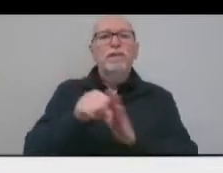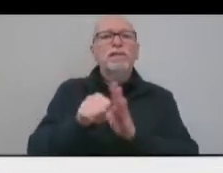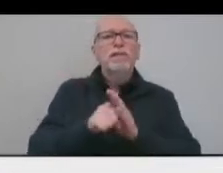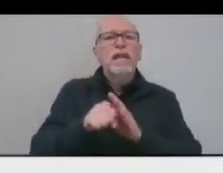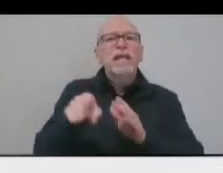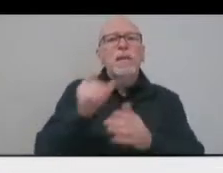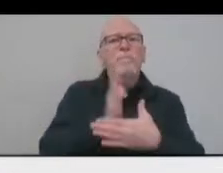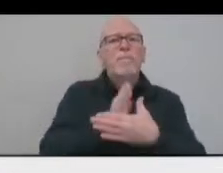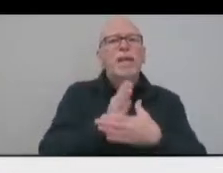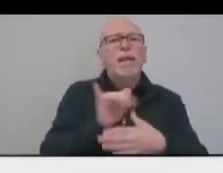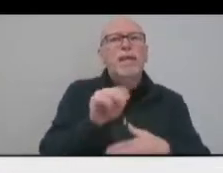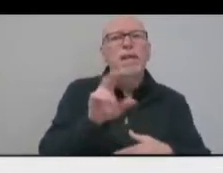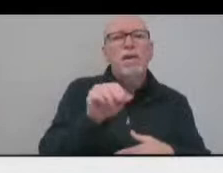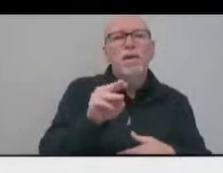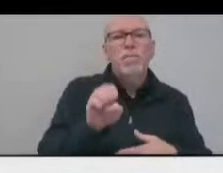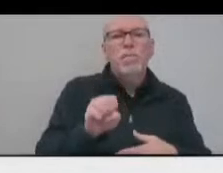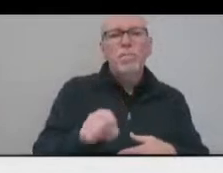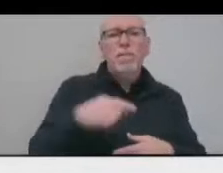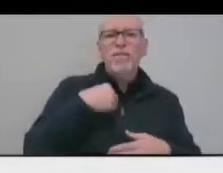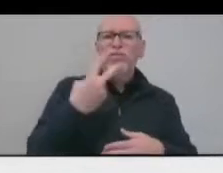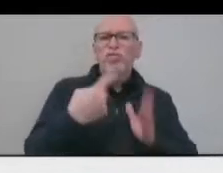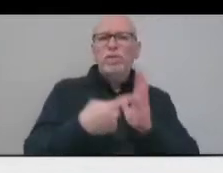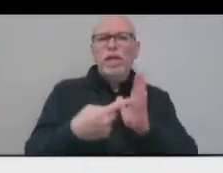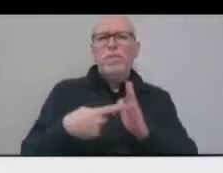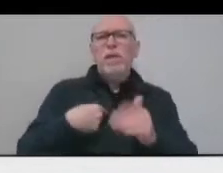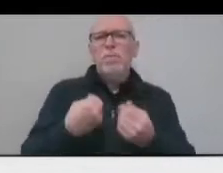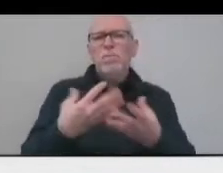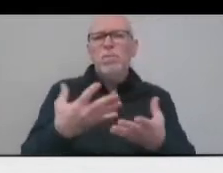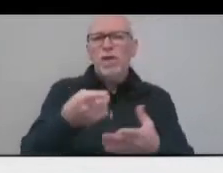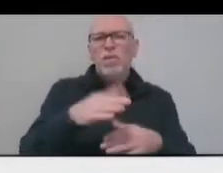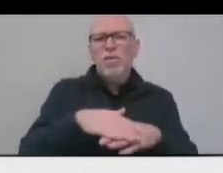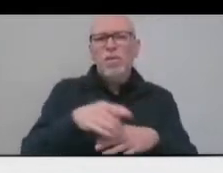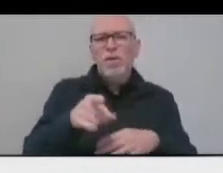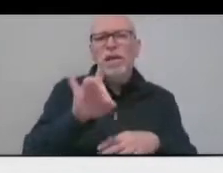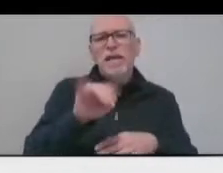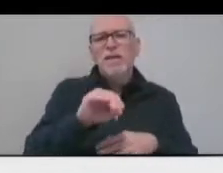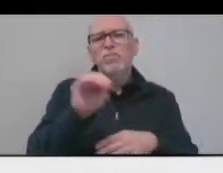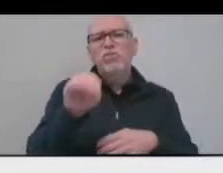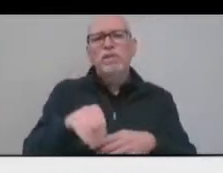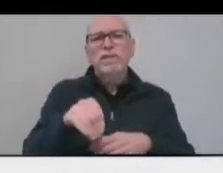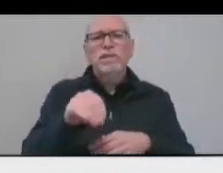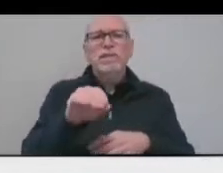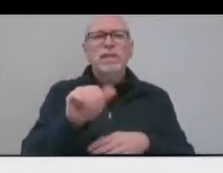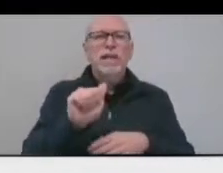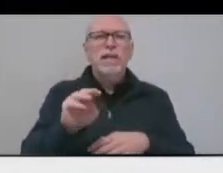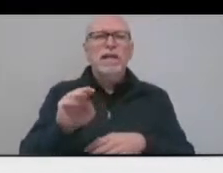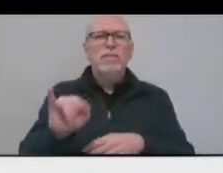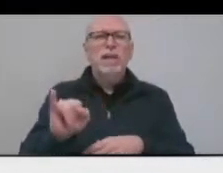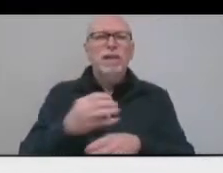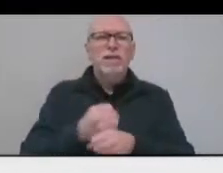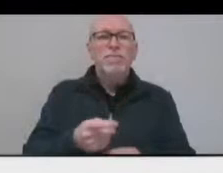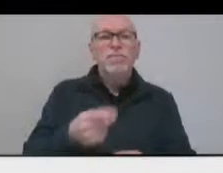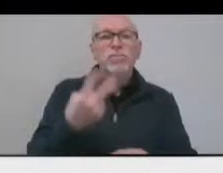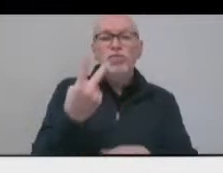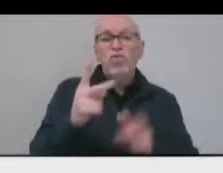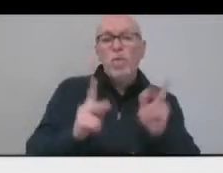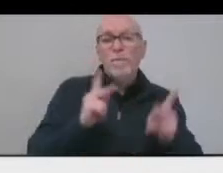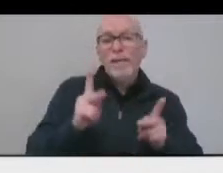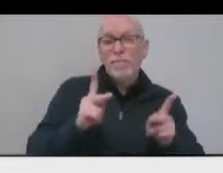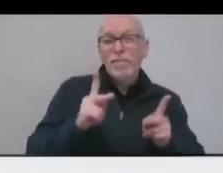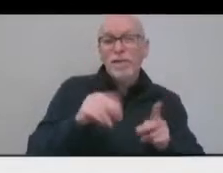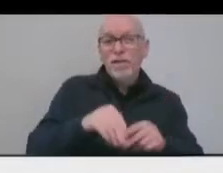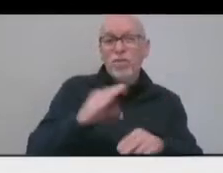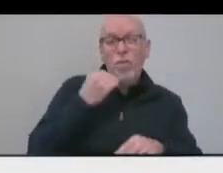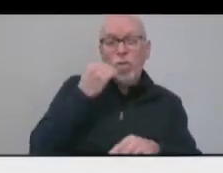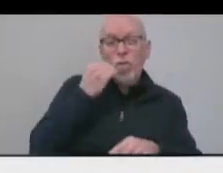median income. And there are 2 examples I can provide you on the 80% AMI. A 2-person household would be at